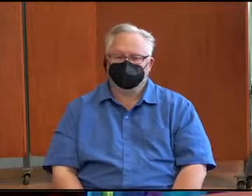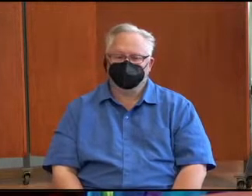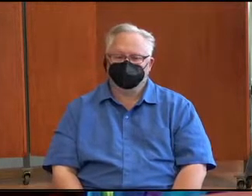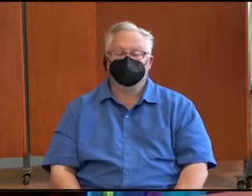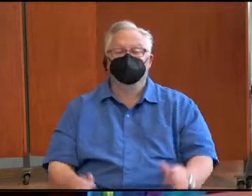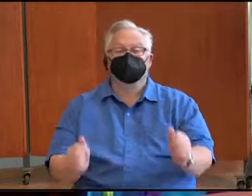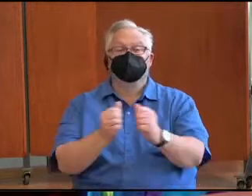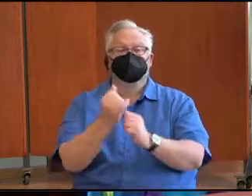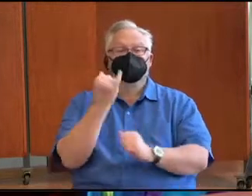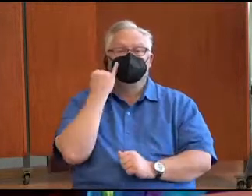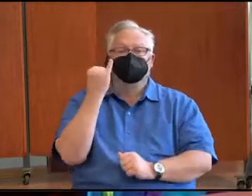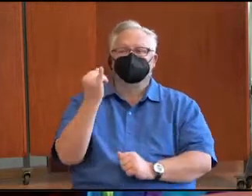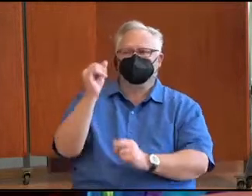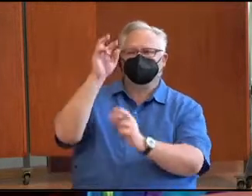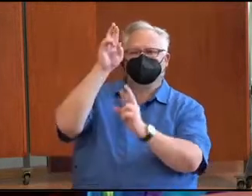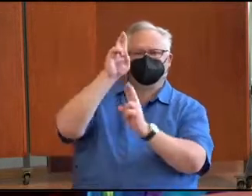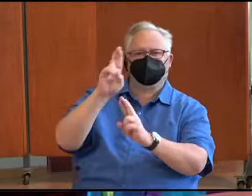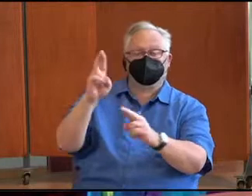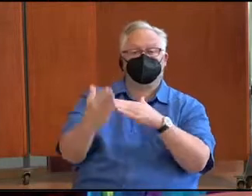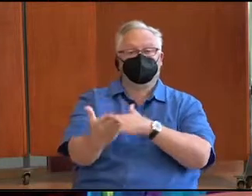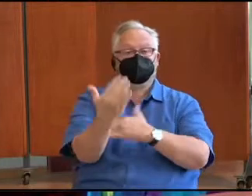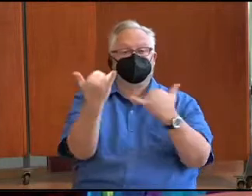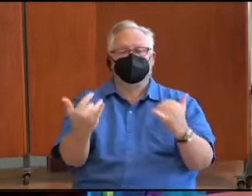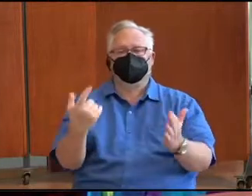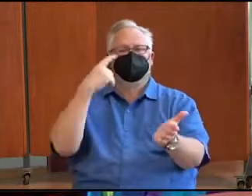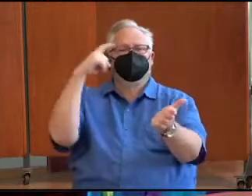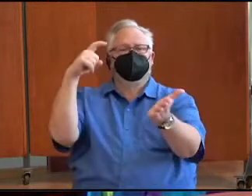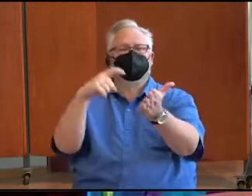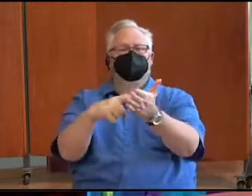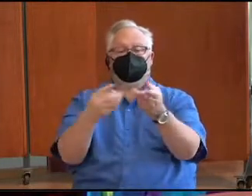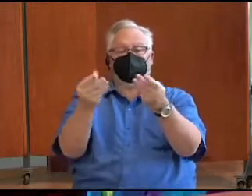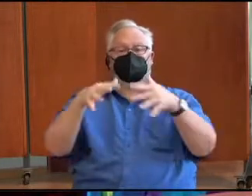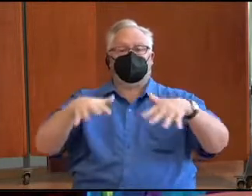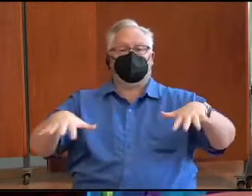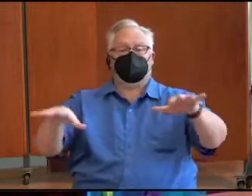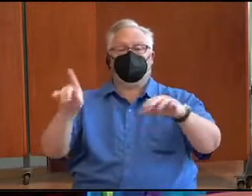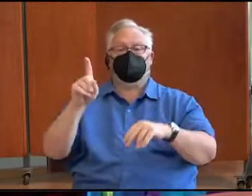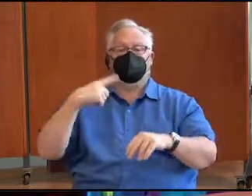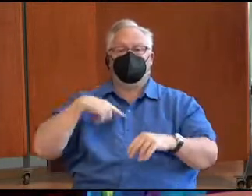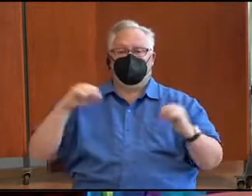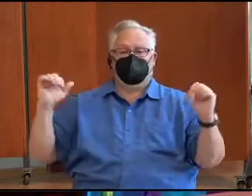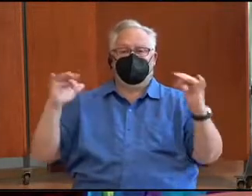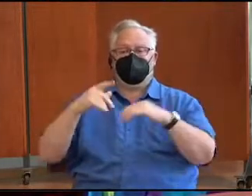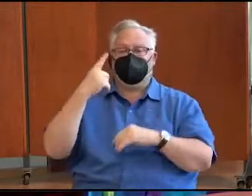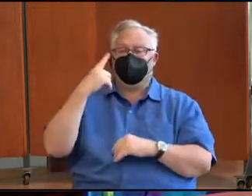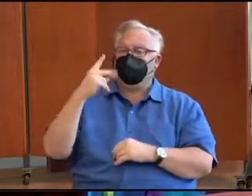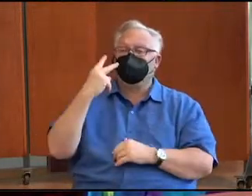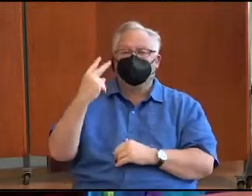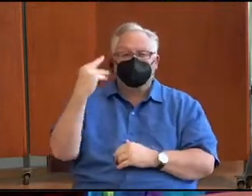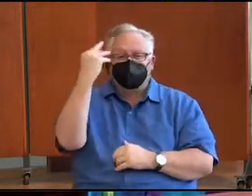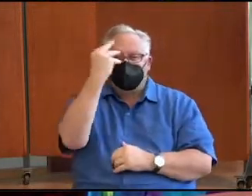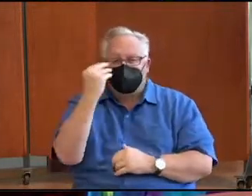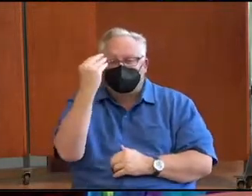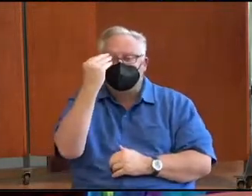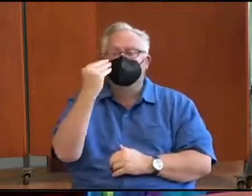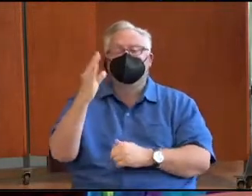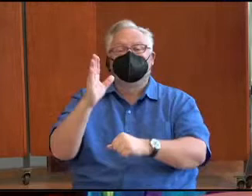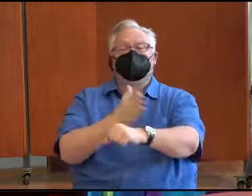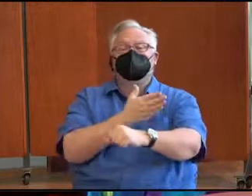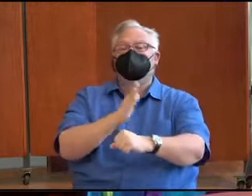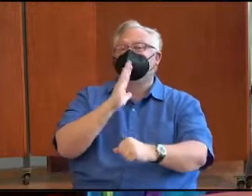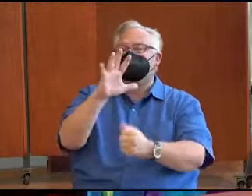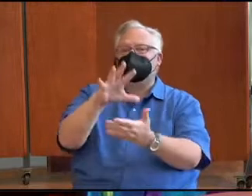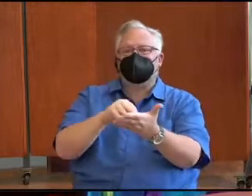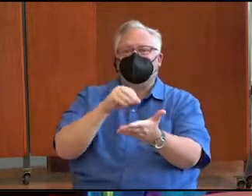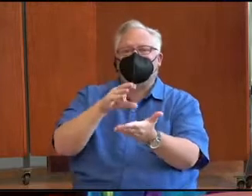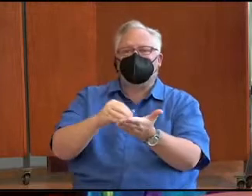In a spirit of reverence this morning, we acknowledge that we gather to reflect and sing and learn and convene